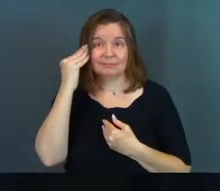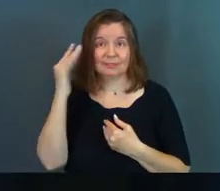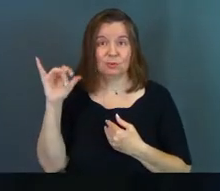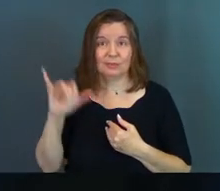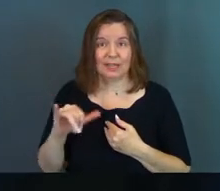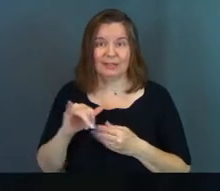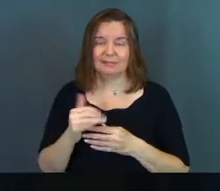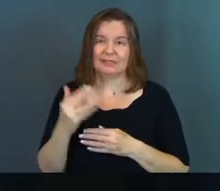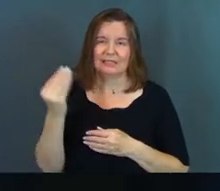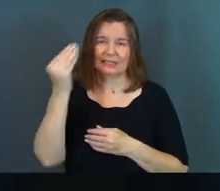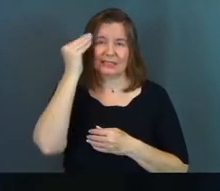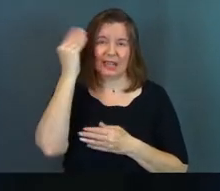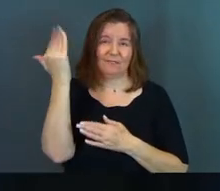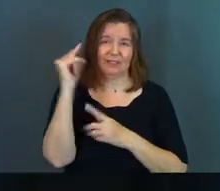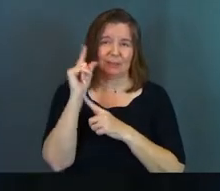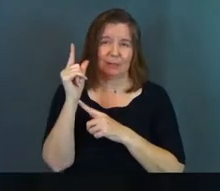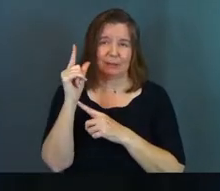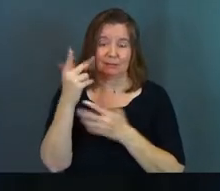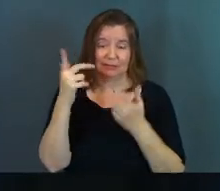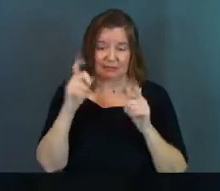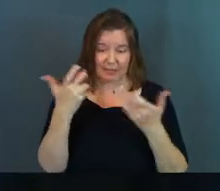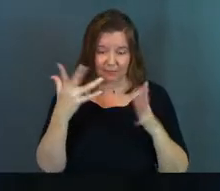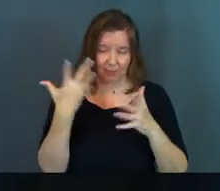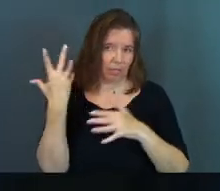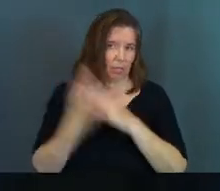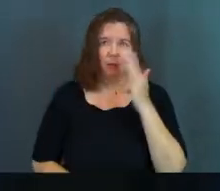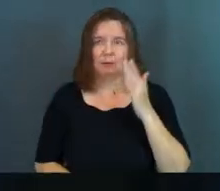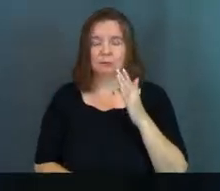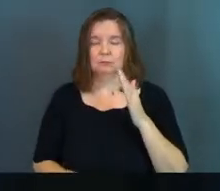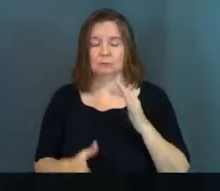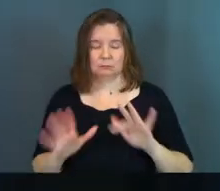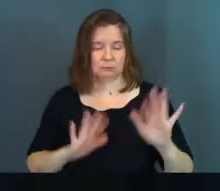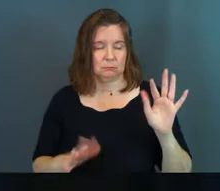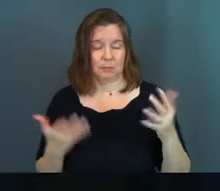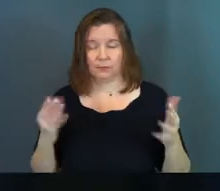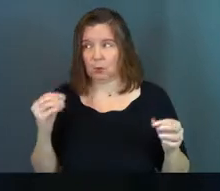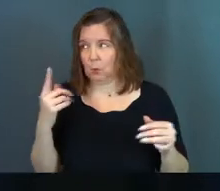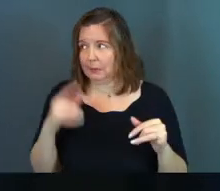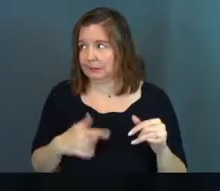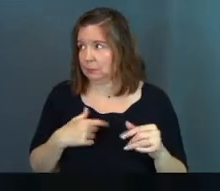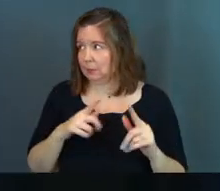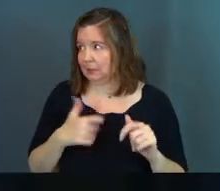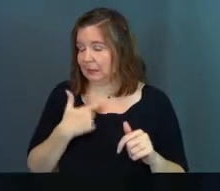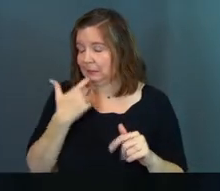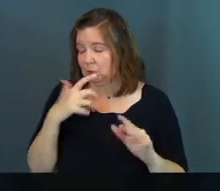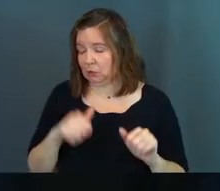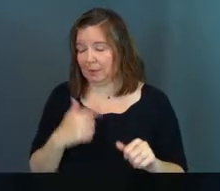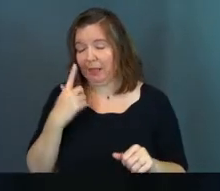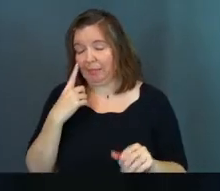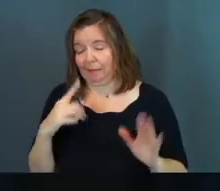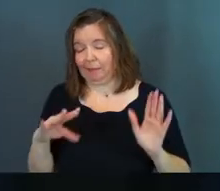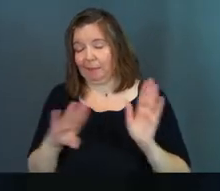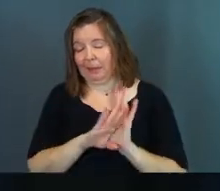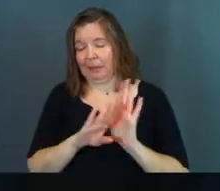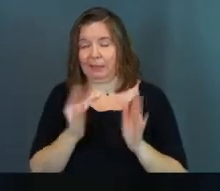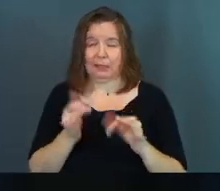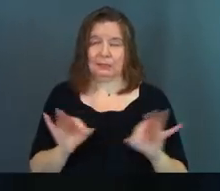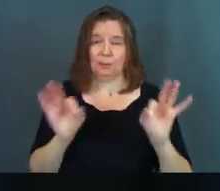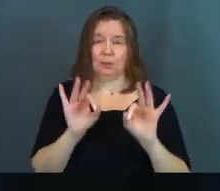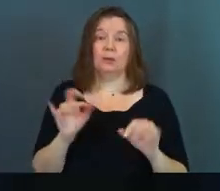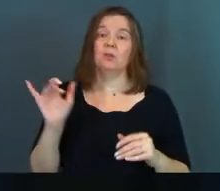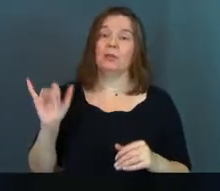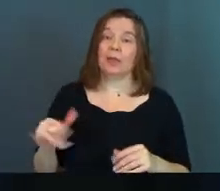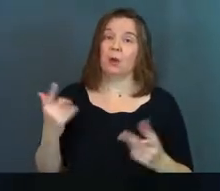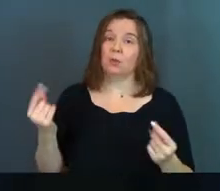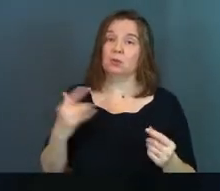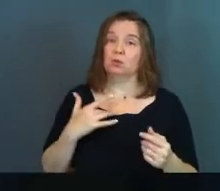putting it up here for 15 minutes so that when you take the test, you know it. And then when you leave, you're like, I have no idea what test I even took, but I'm pretty sure I got a B. And that's what matters, right? So it's